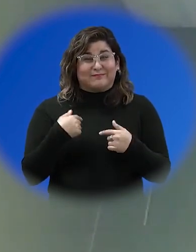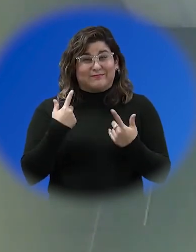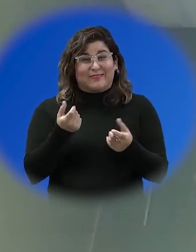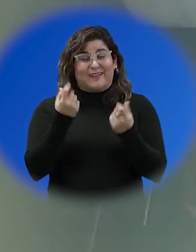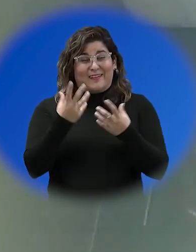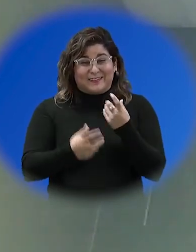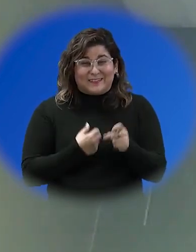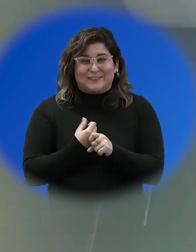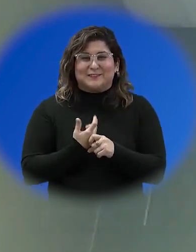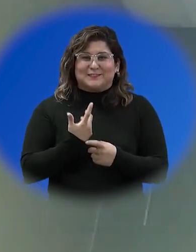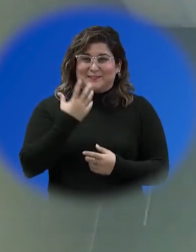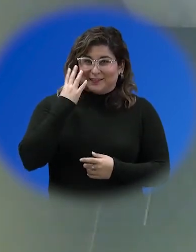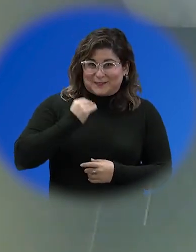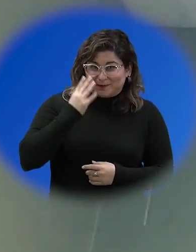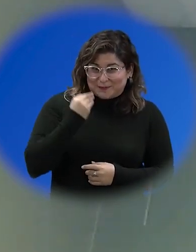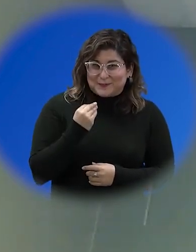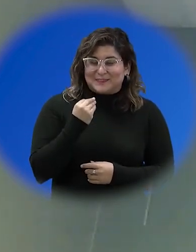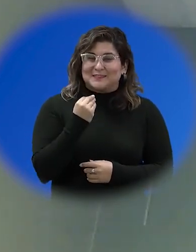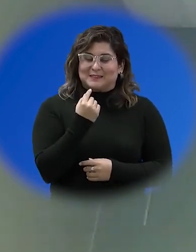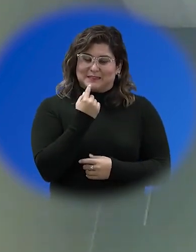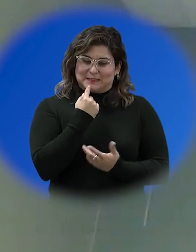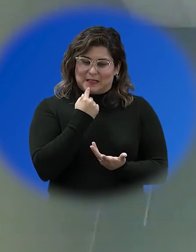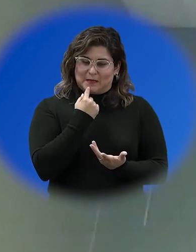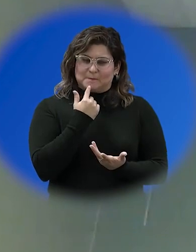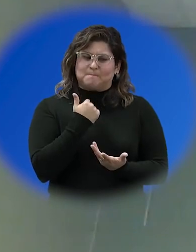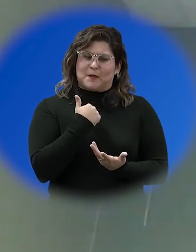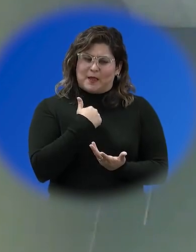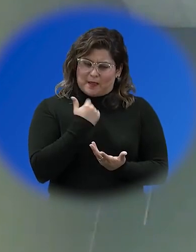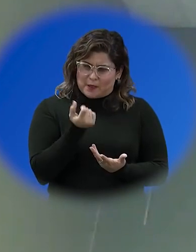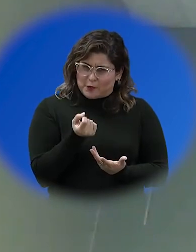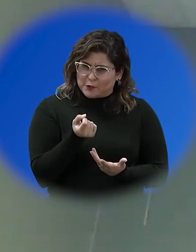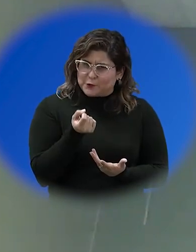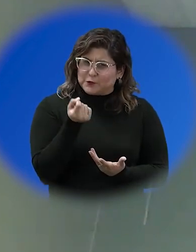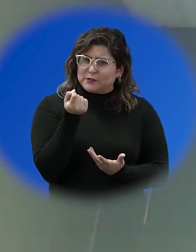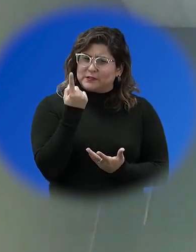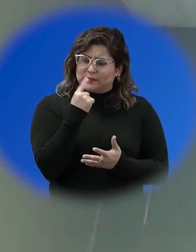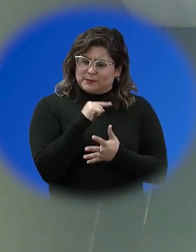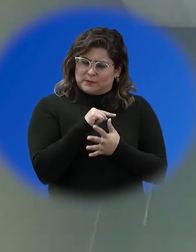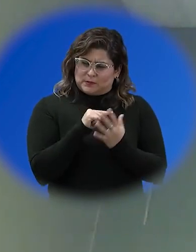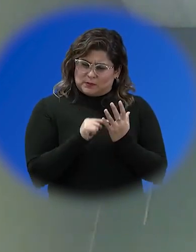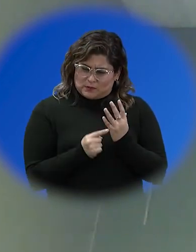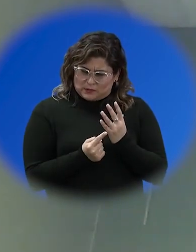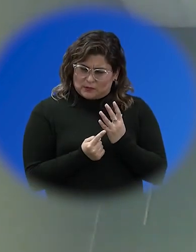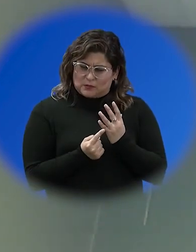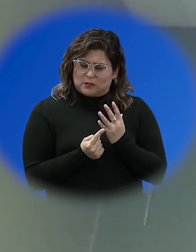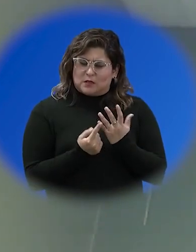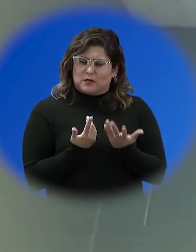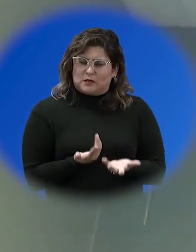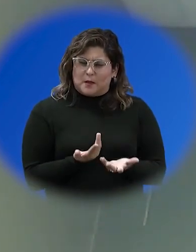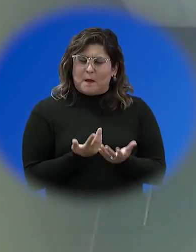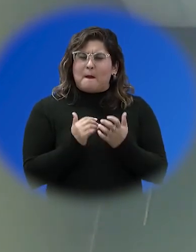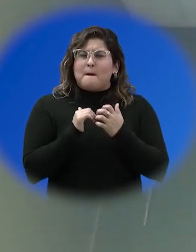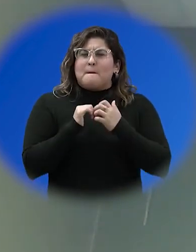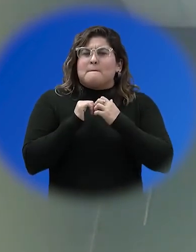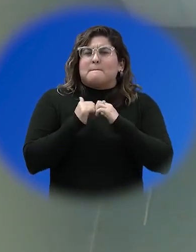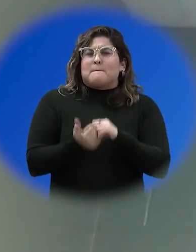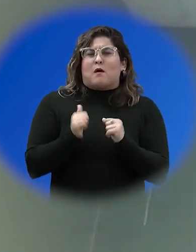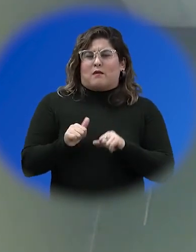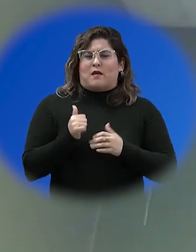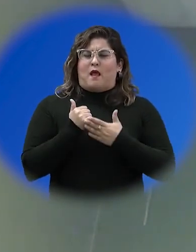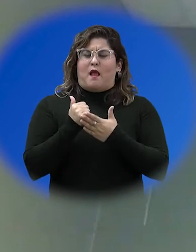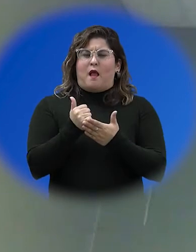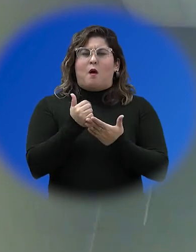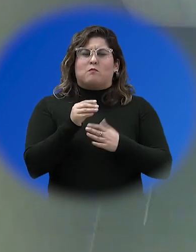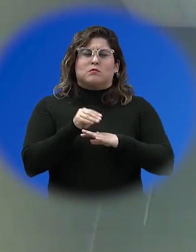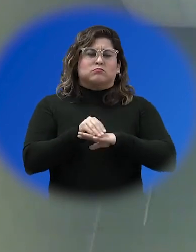quite a few decades of experience and saying, I understand these things in an institutional way.